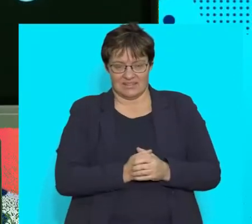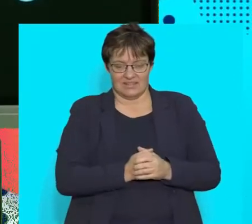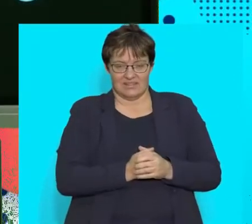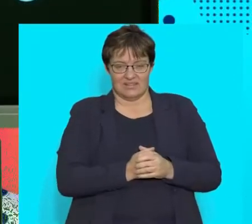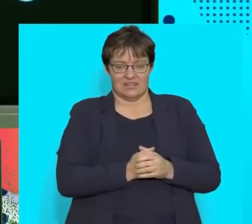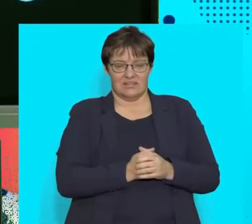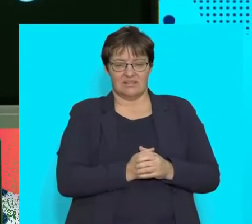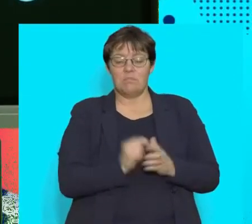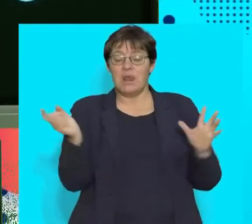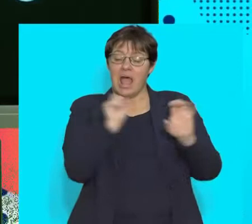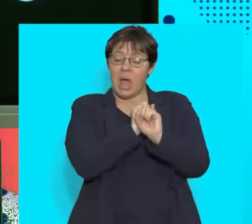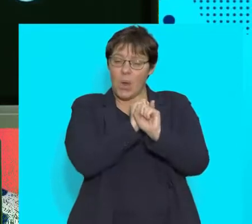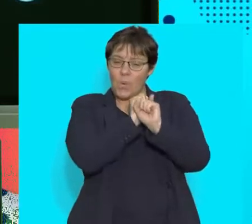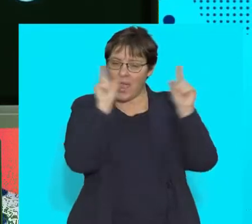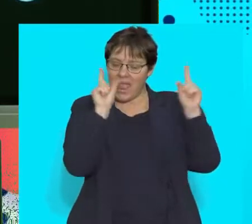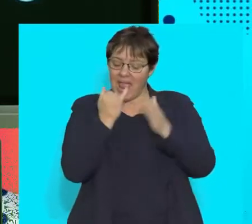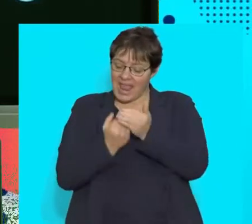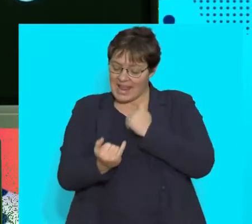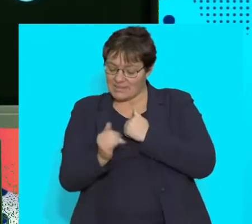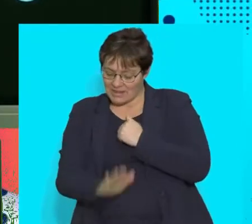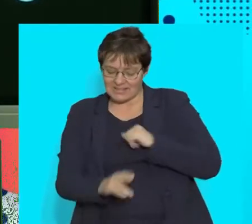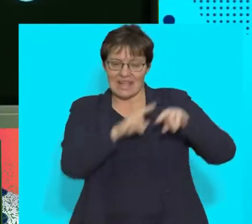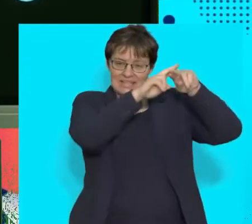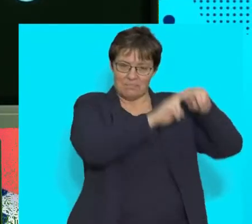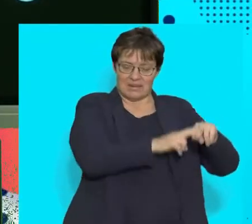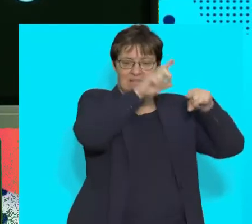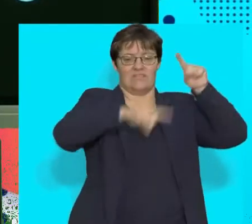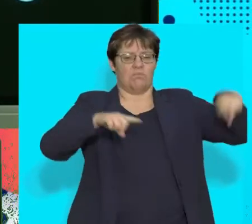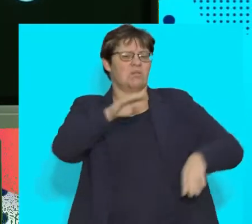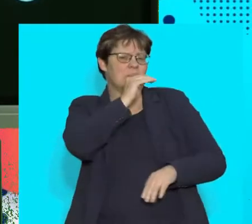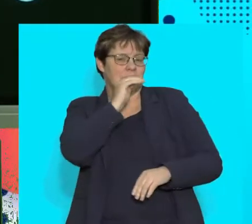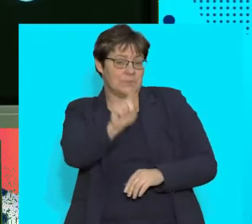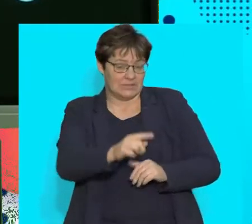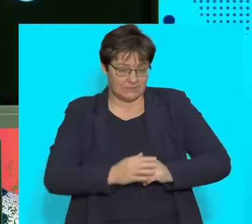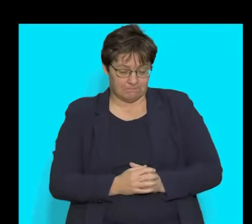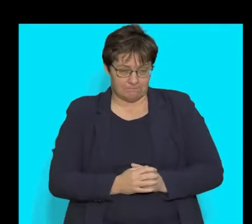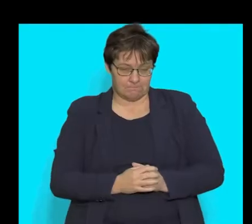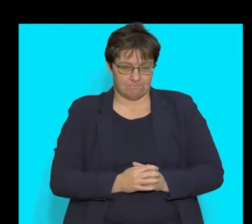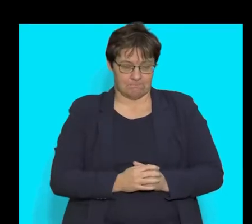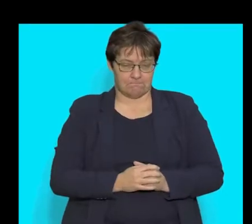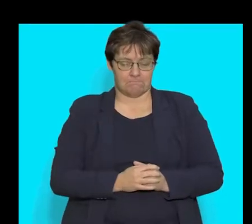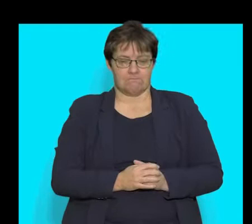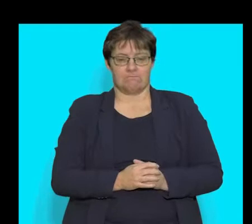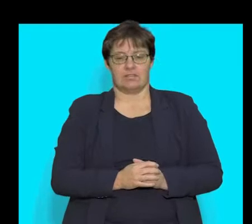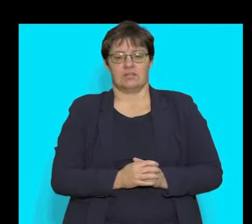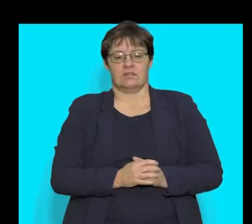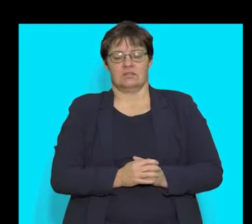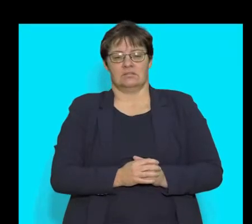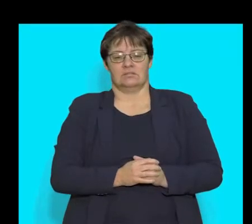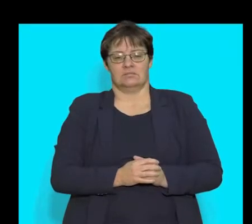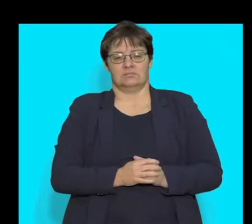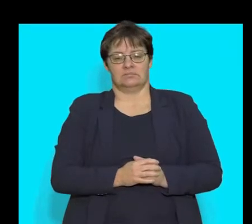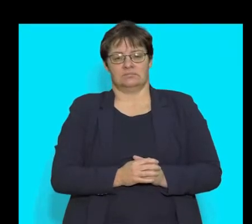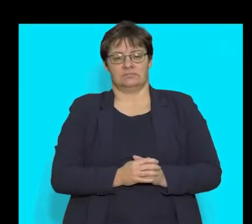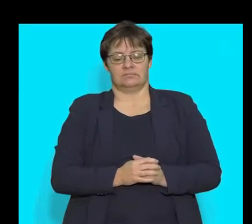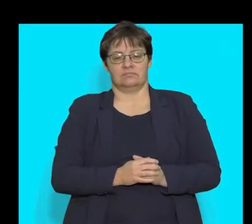experiment. So be aware of what the independent and the dependent variables are. Now, when